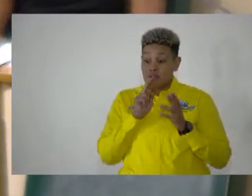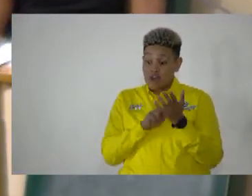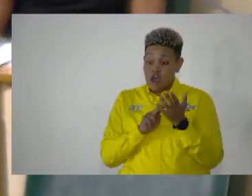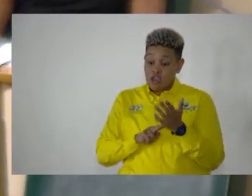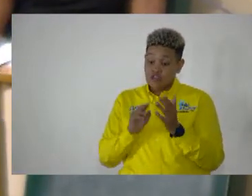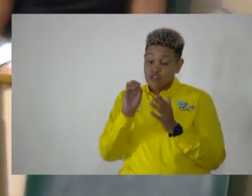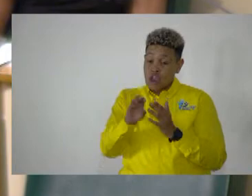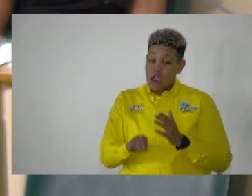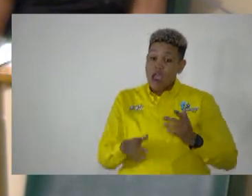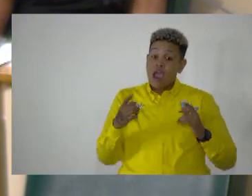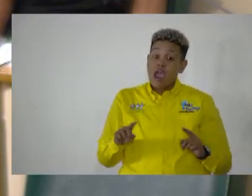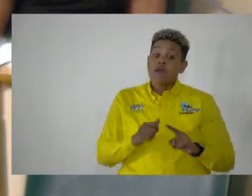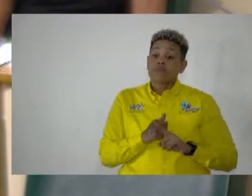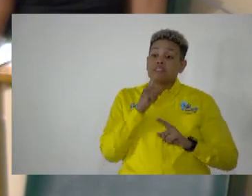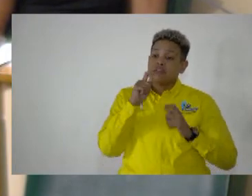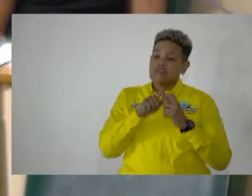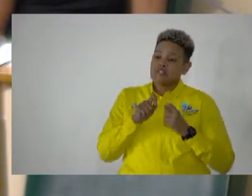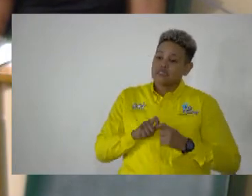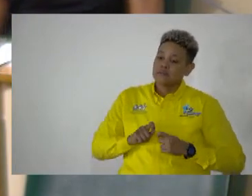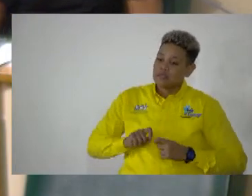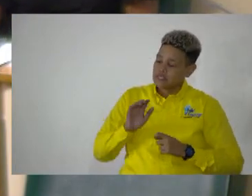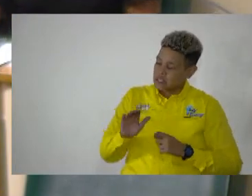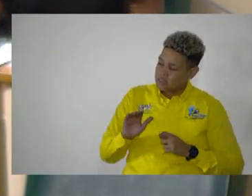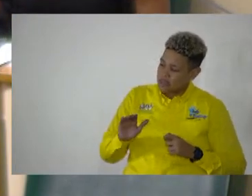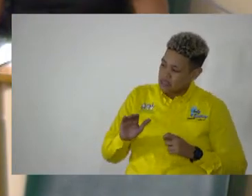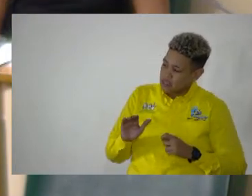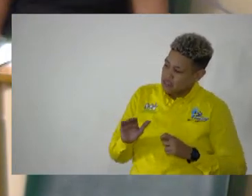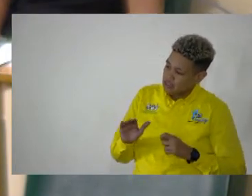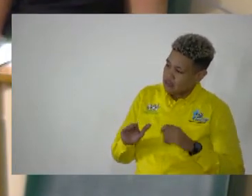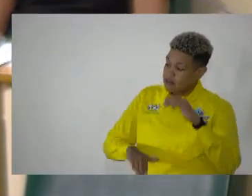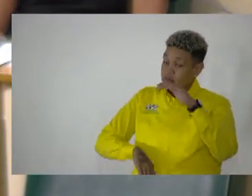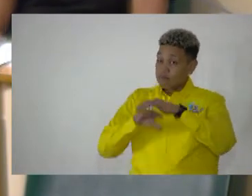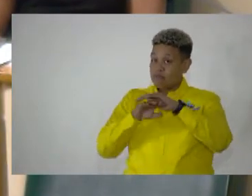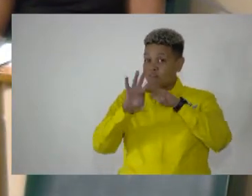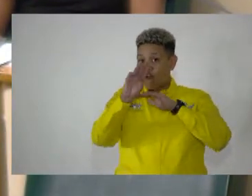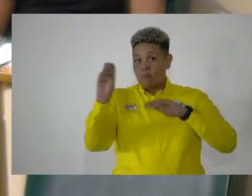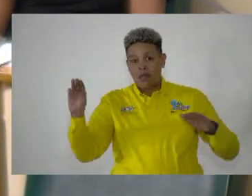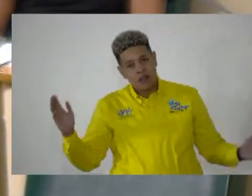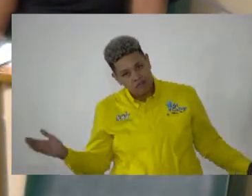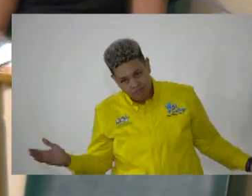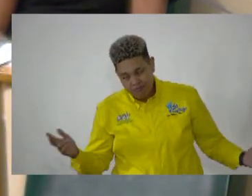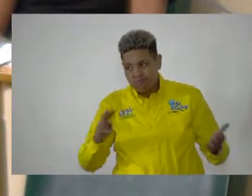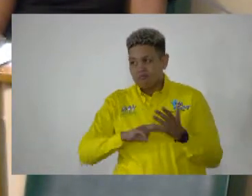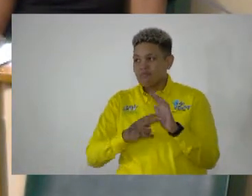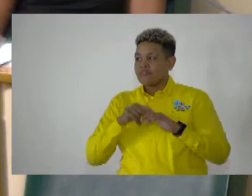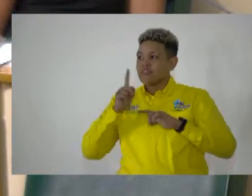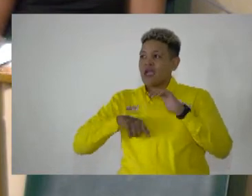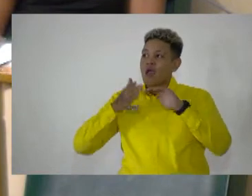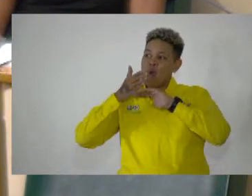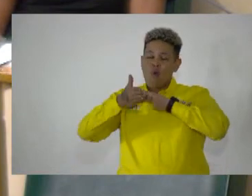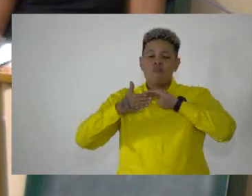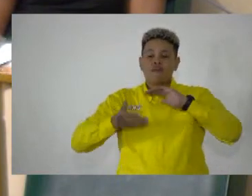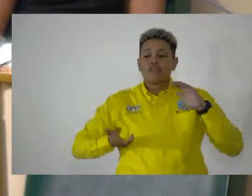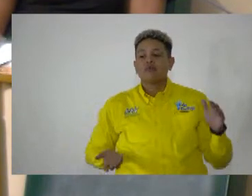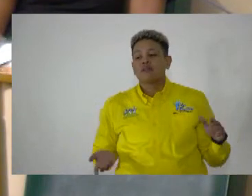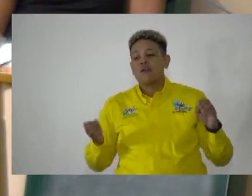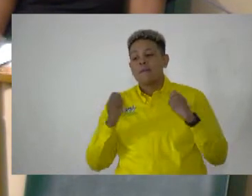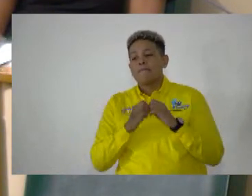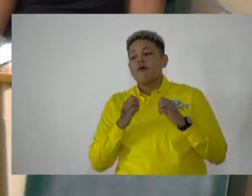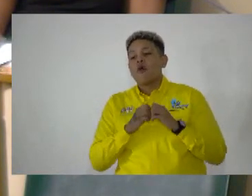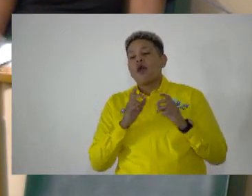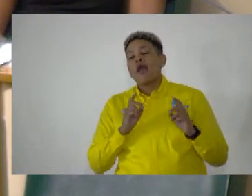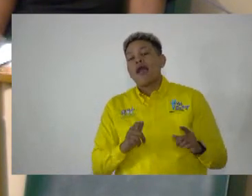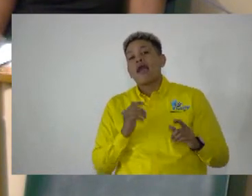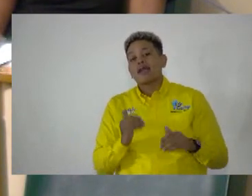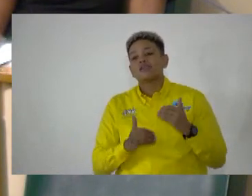contracts at a particular threshold, which means that more